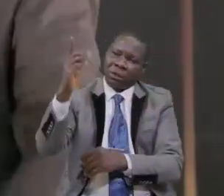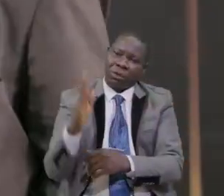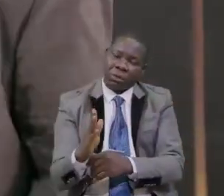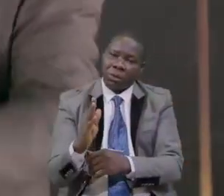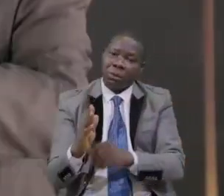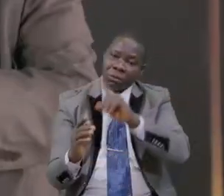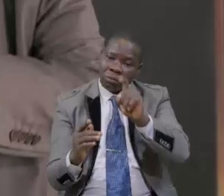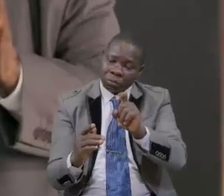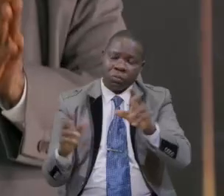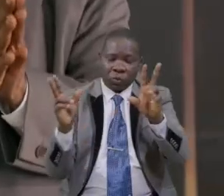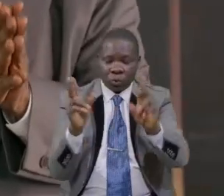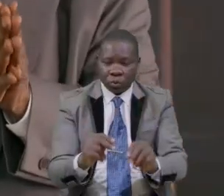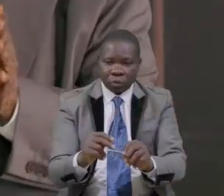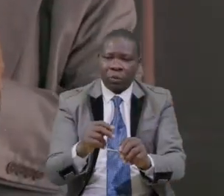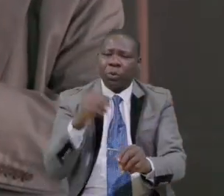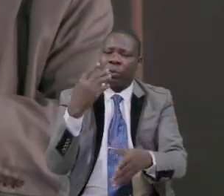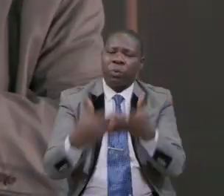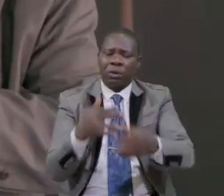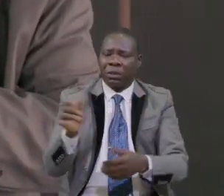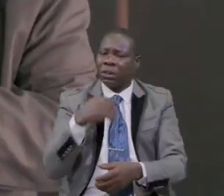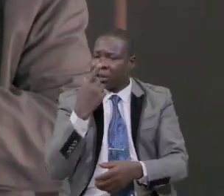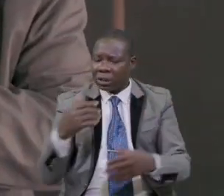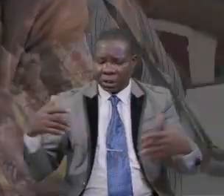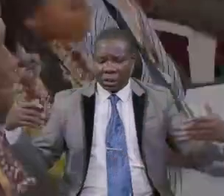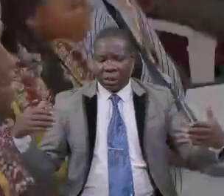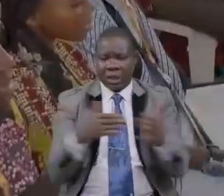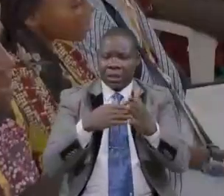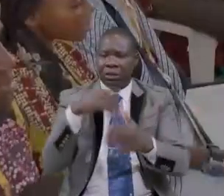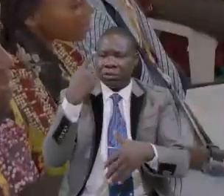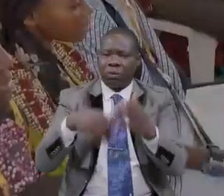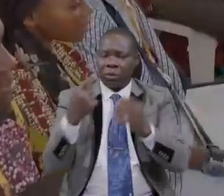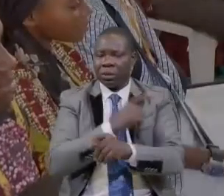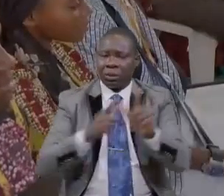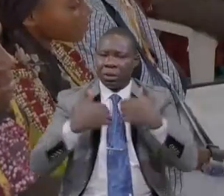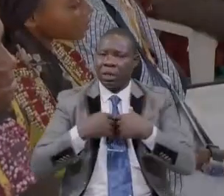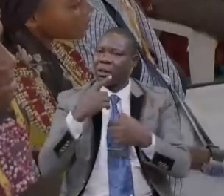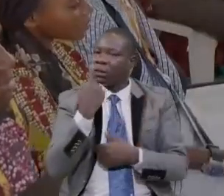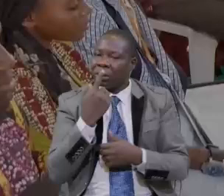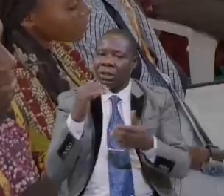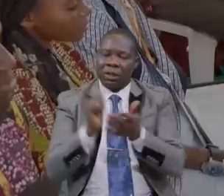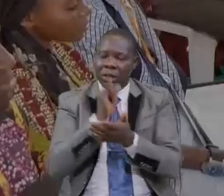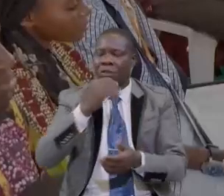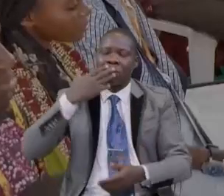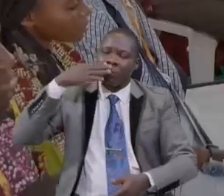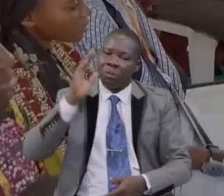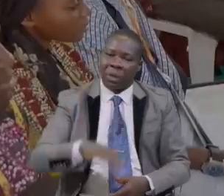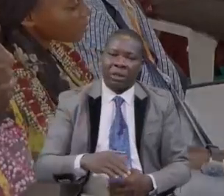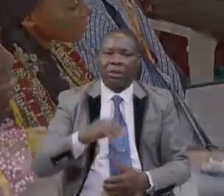what God has said, that is nonsense. And so God